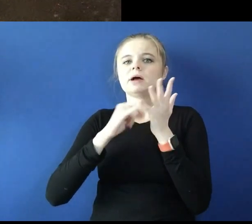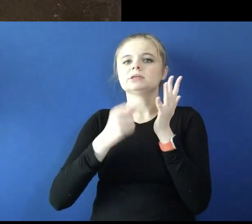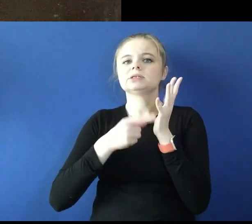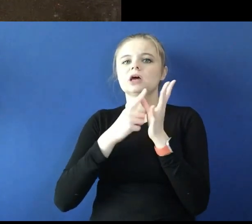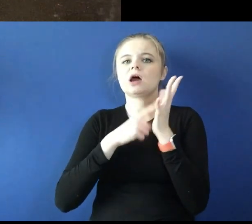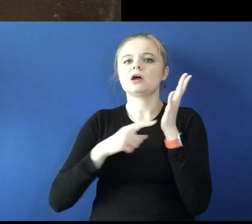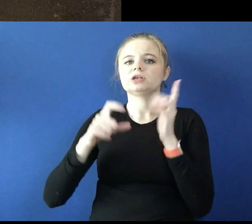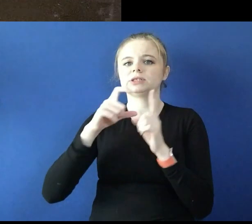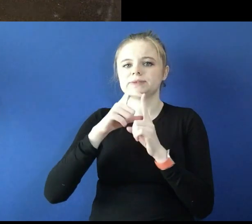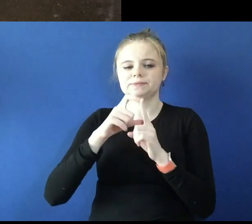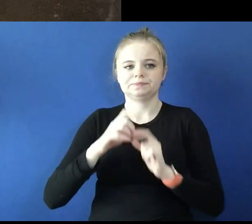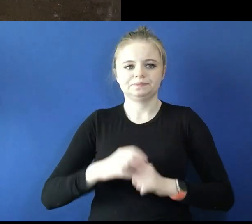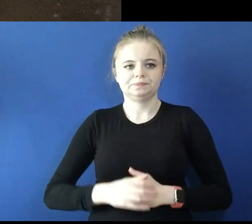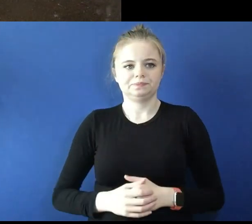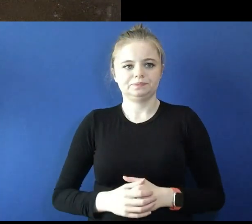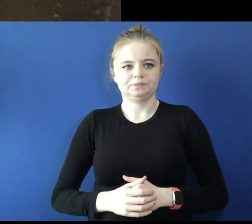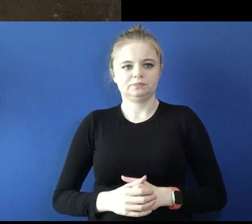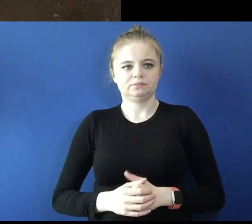Oh dear.